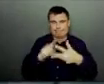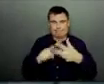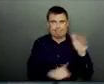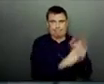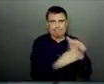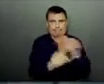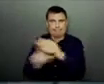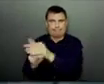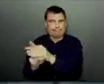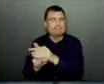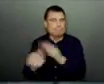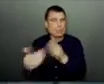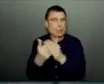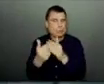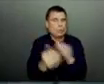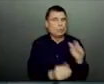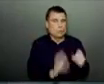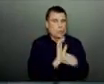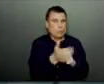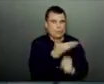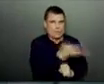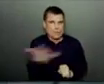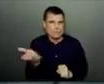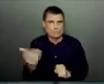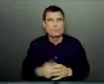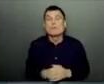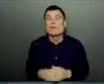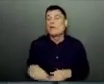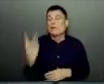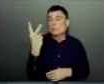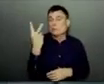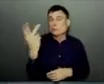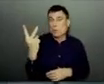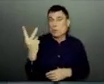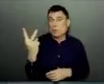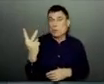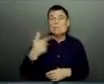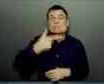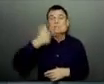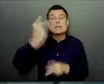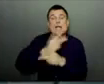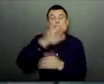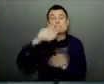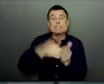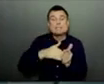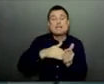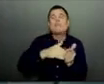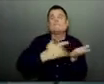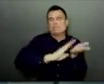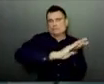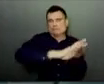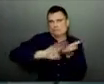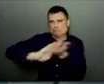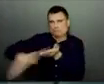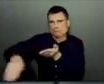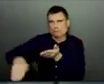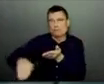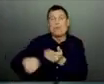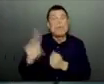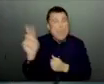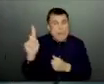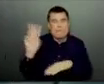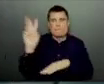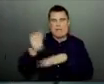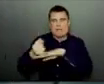declared over at the Sanedge Peninsula Hospital in Vancouver Island and the Bamfield Pavilion outbreak in